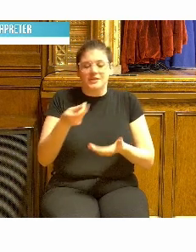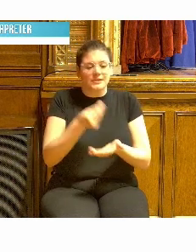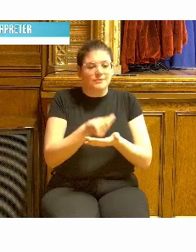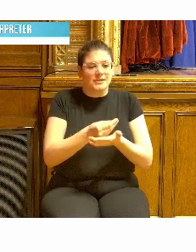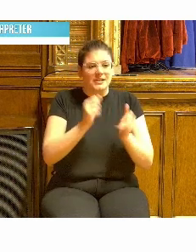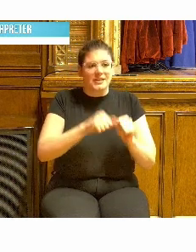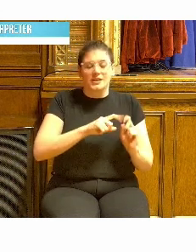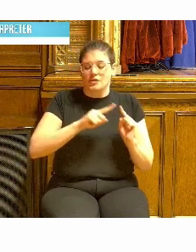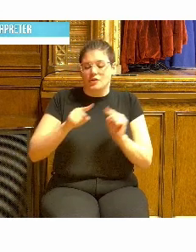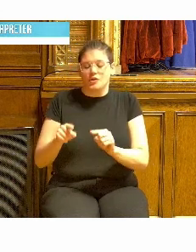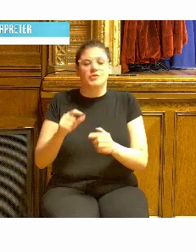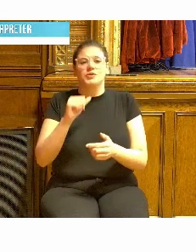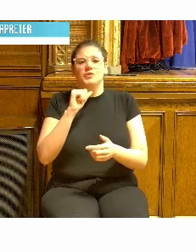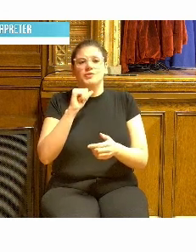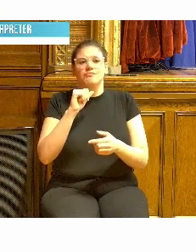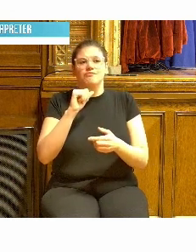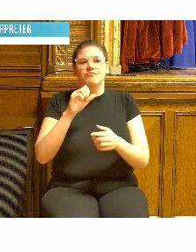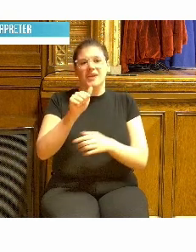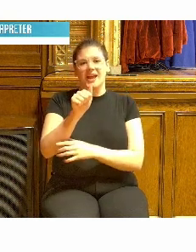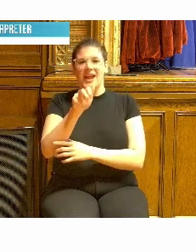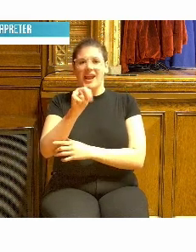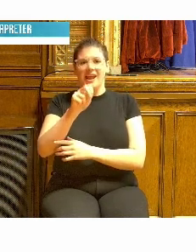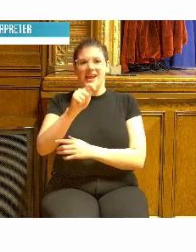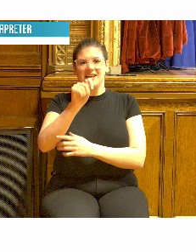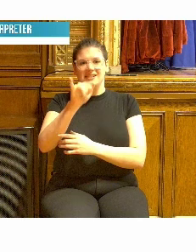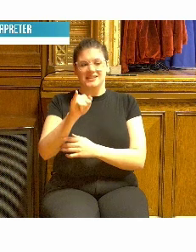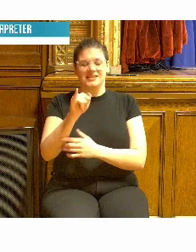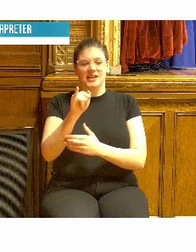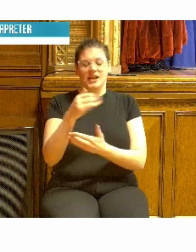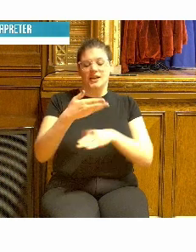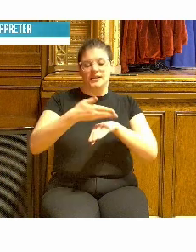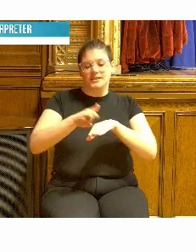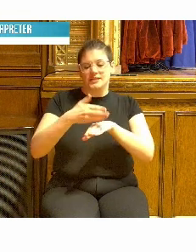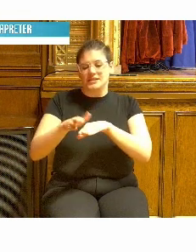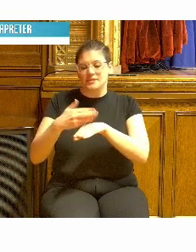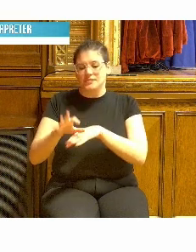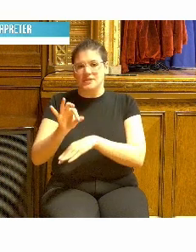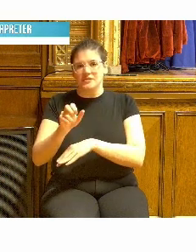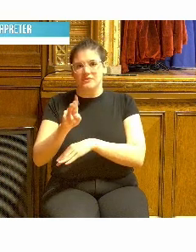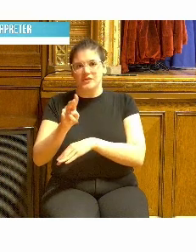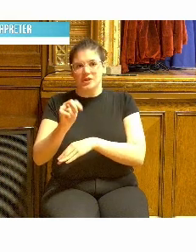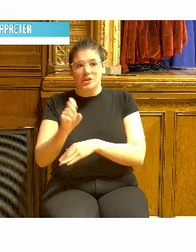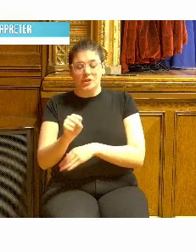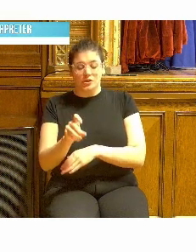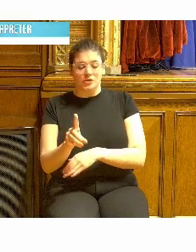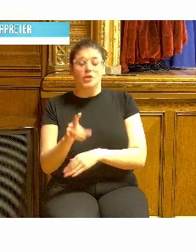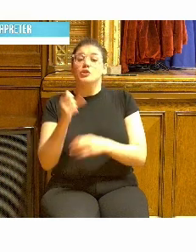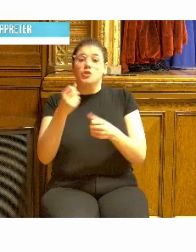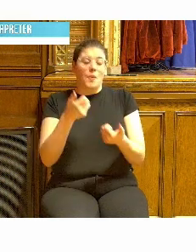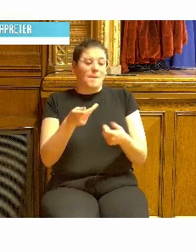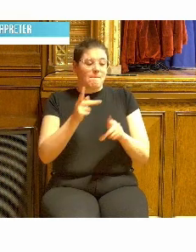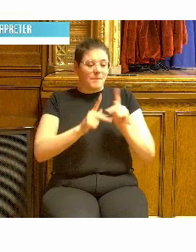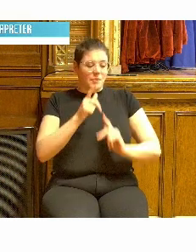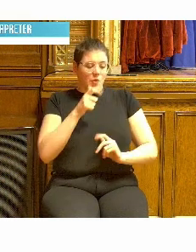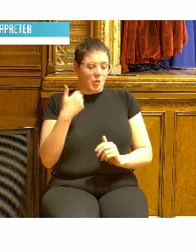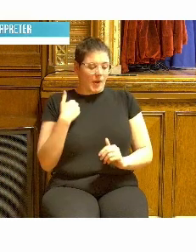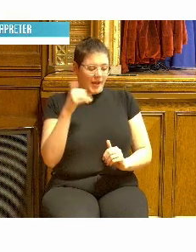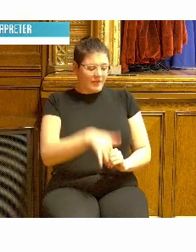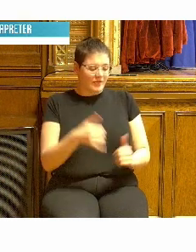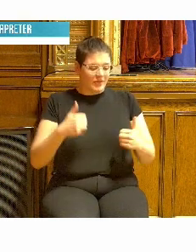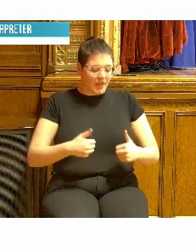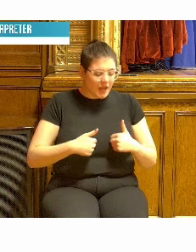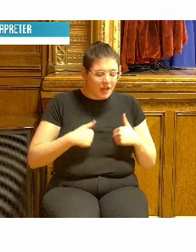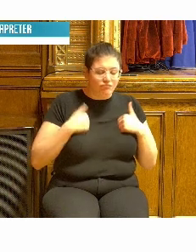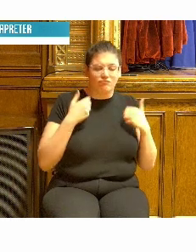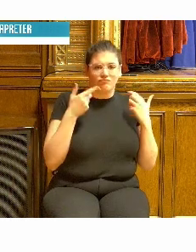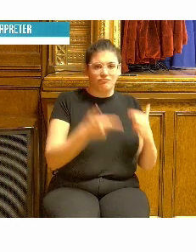who are in their home who can't afford their taxes now have a fund that helps their taxes. Let us figure out ways that we can build housing